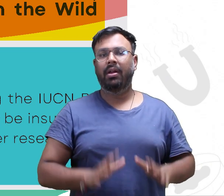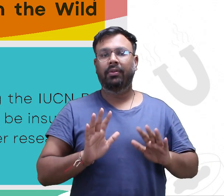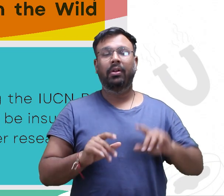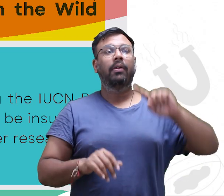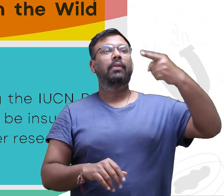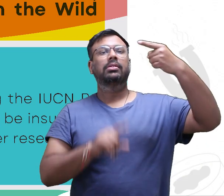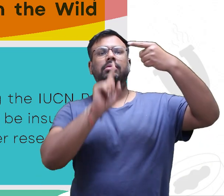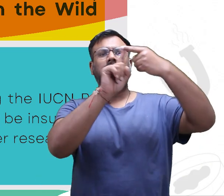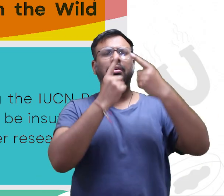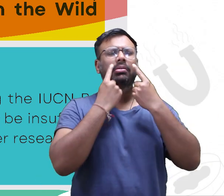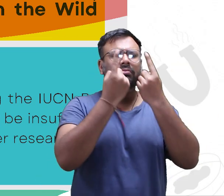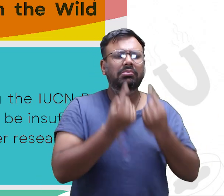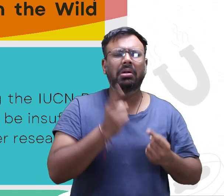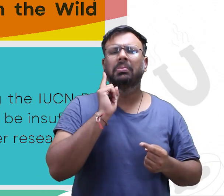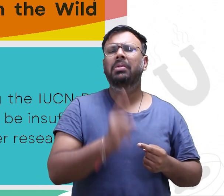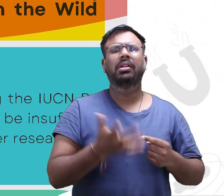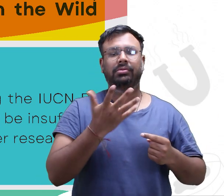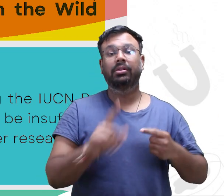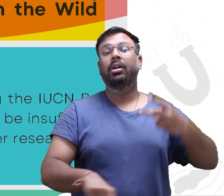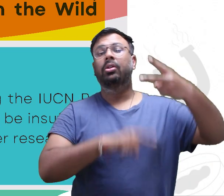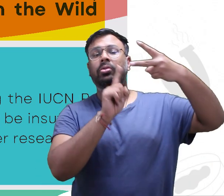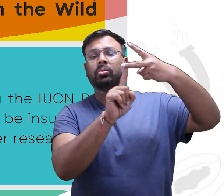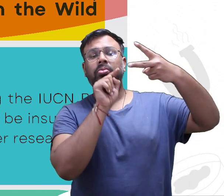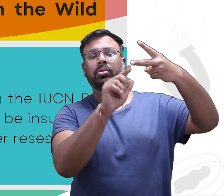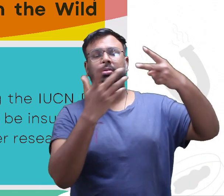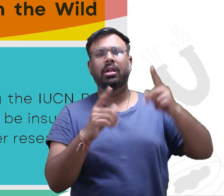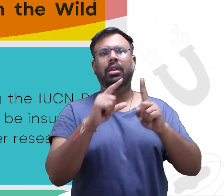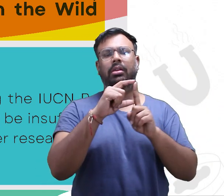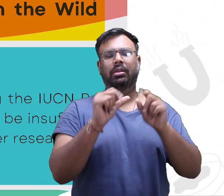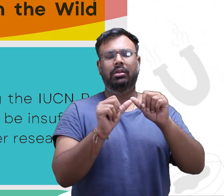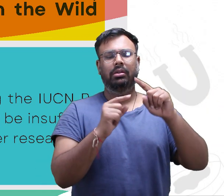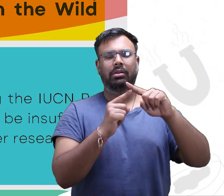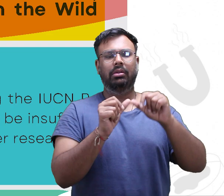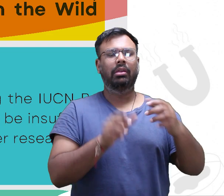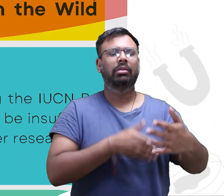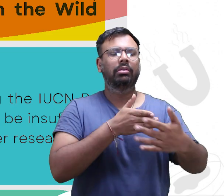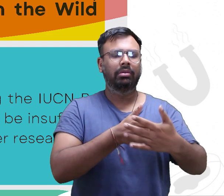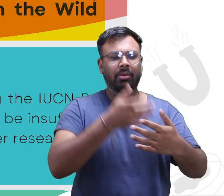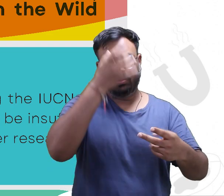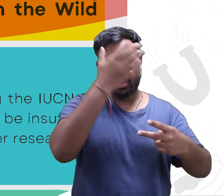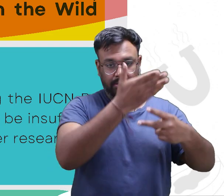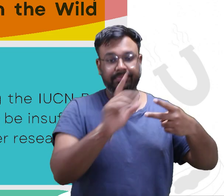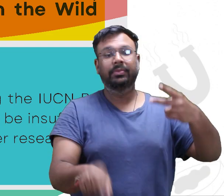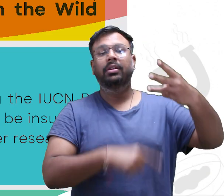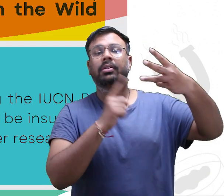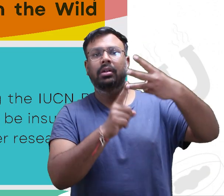categories. First, not evaluated. Second, data deficient.